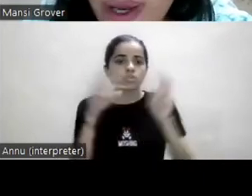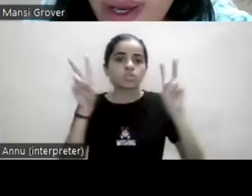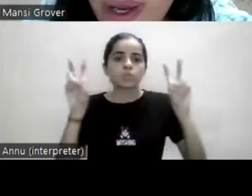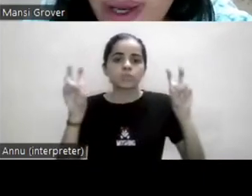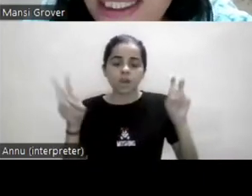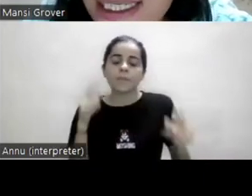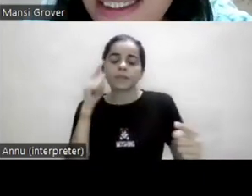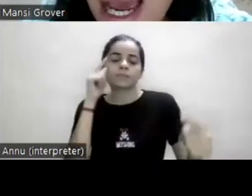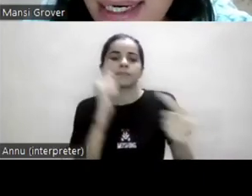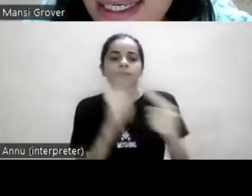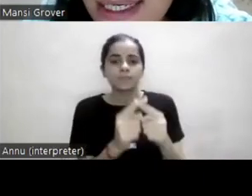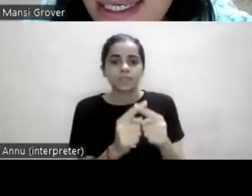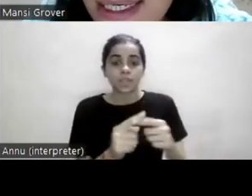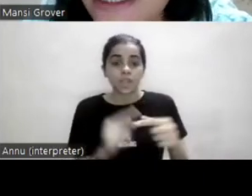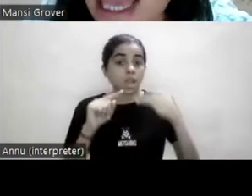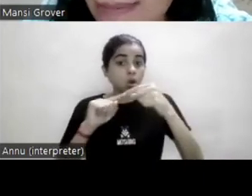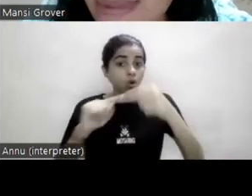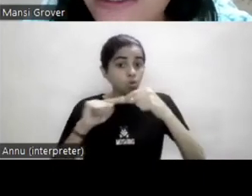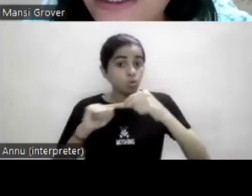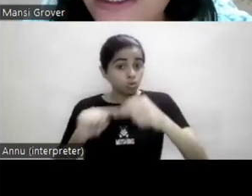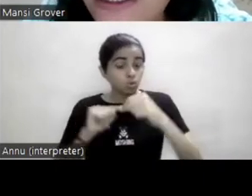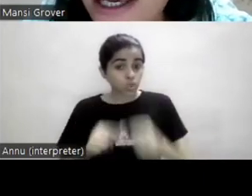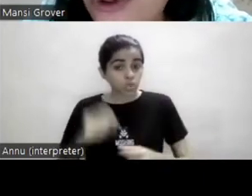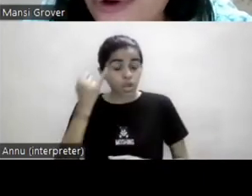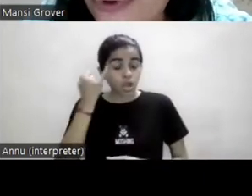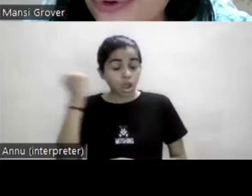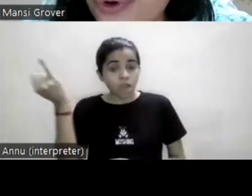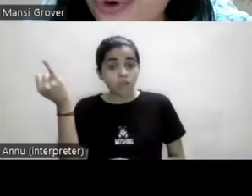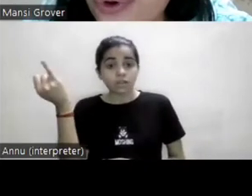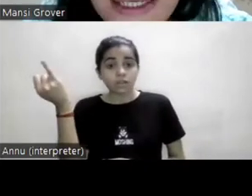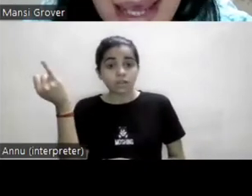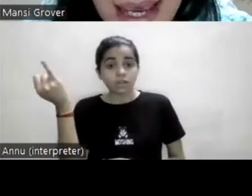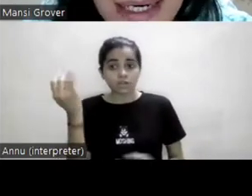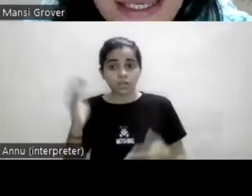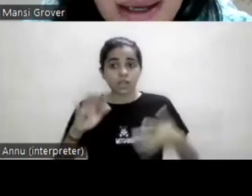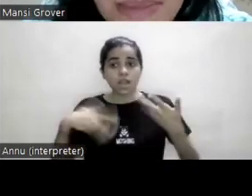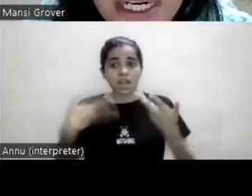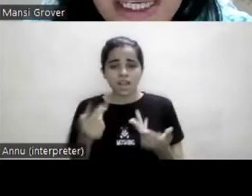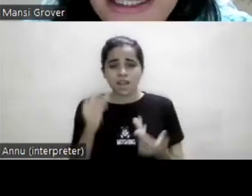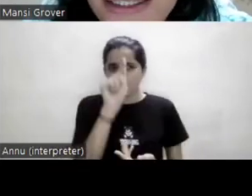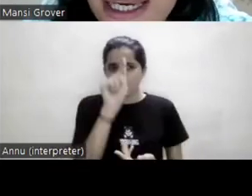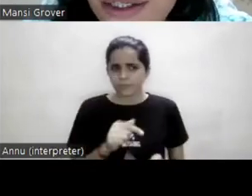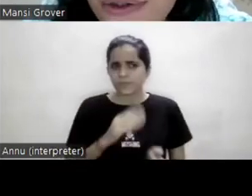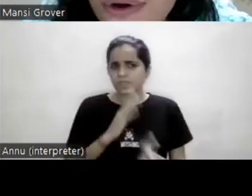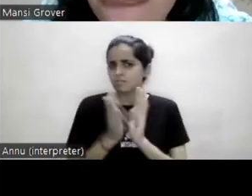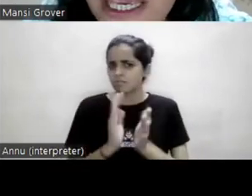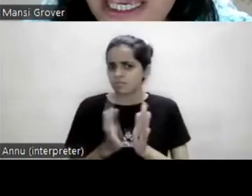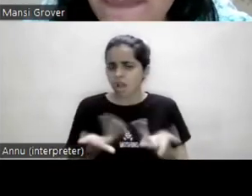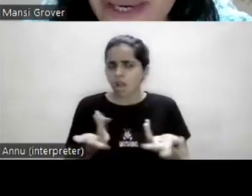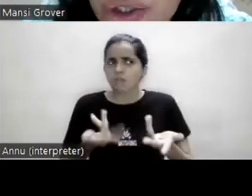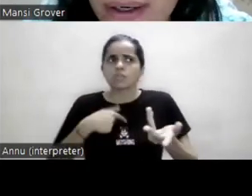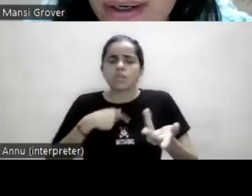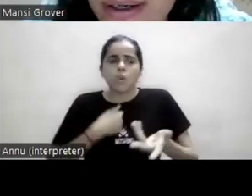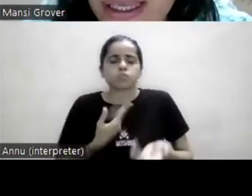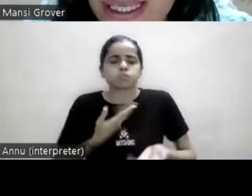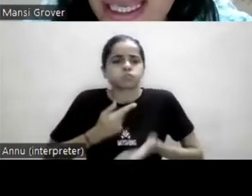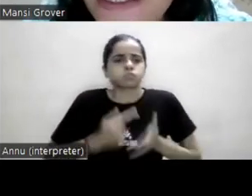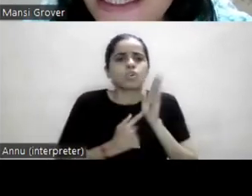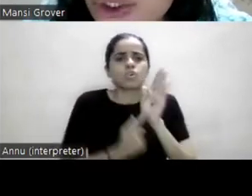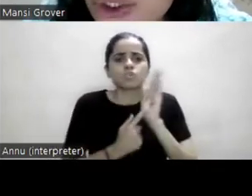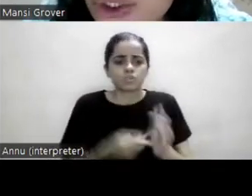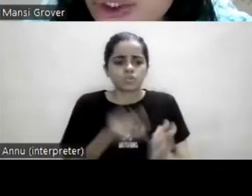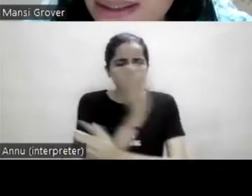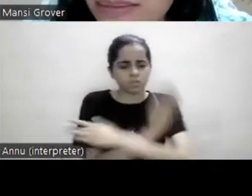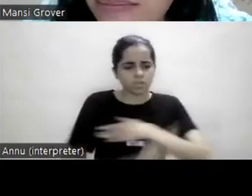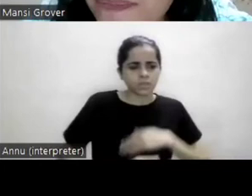You know, questioning these ideas, these ableist ideas of, you know, assigning somebody that status of being special.